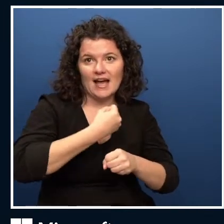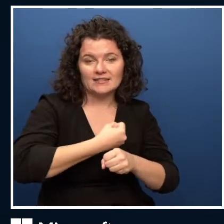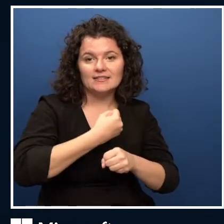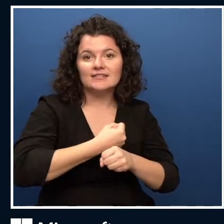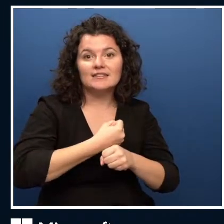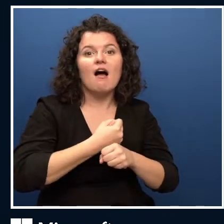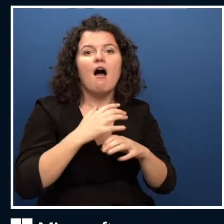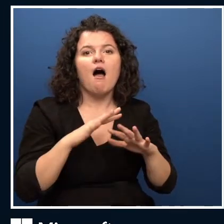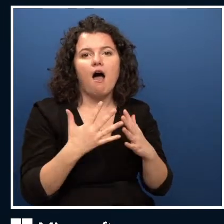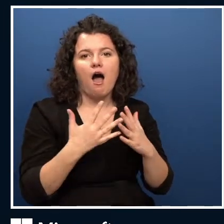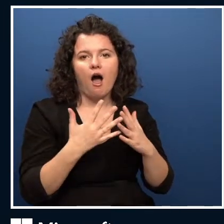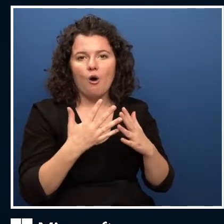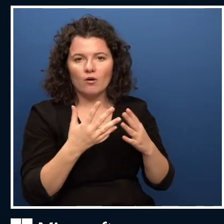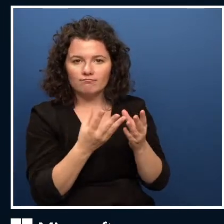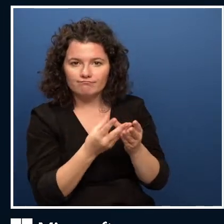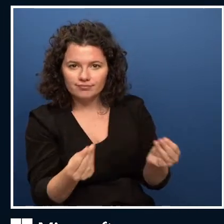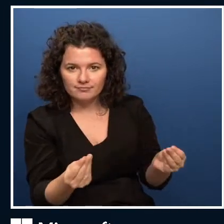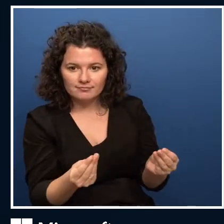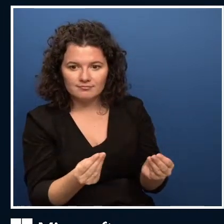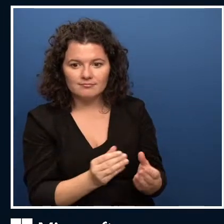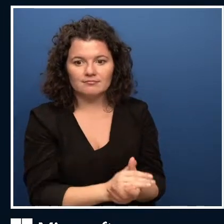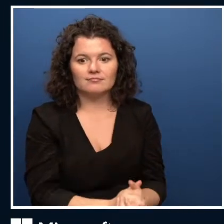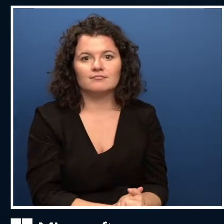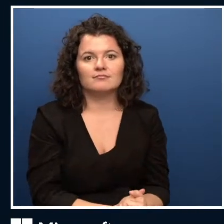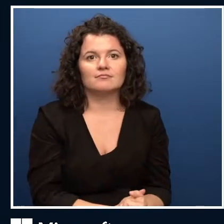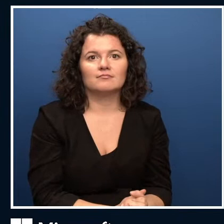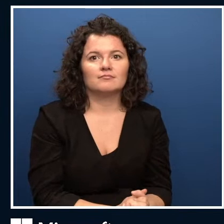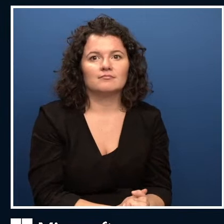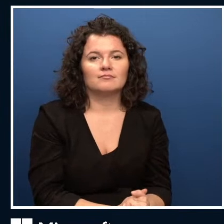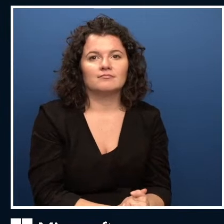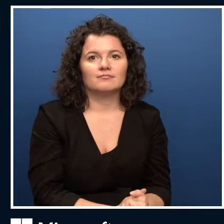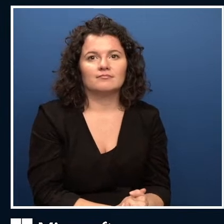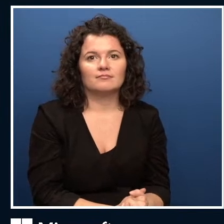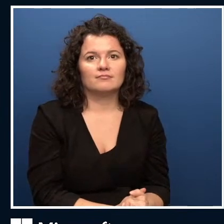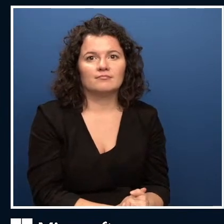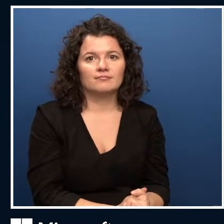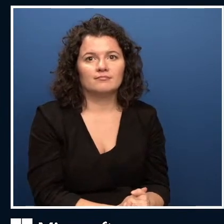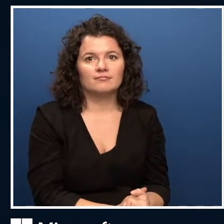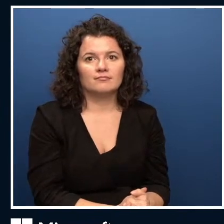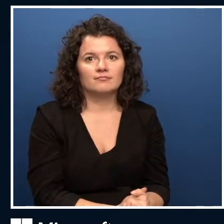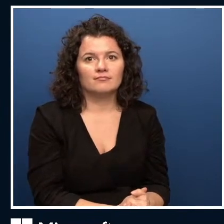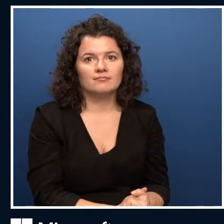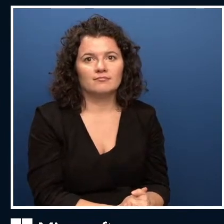lot of other consequences for such models. For example, this